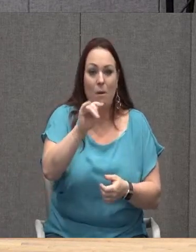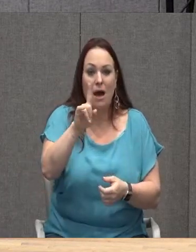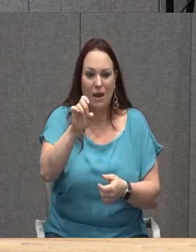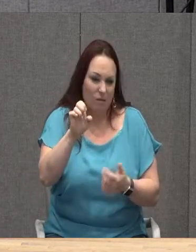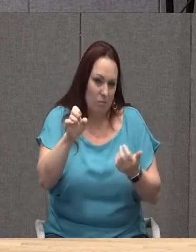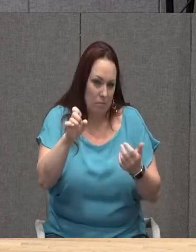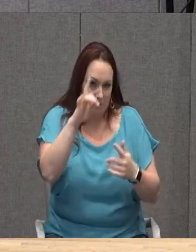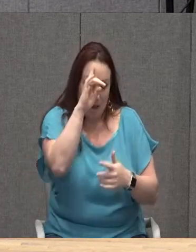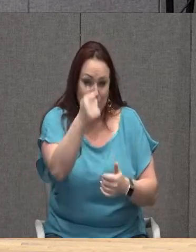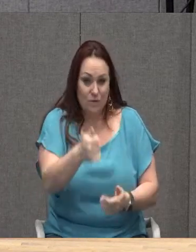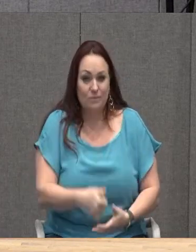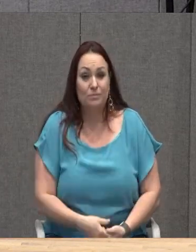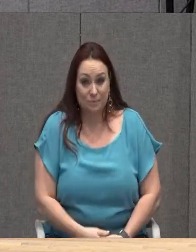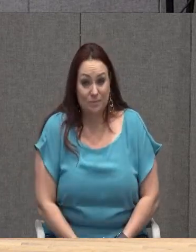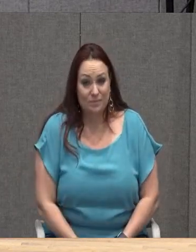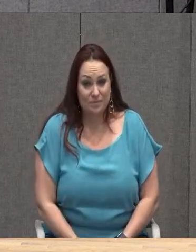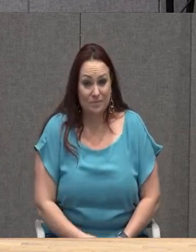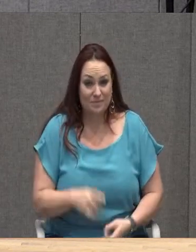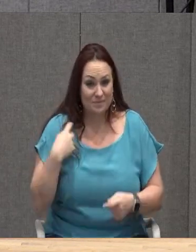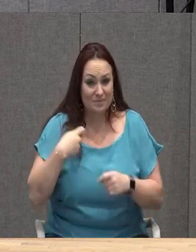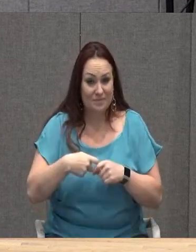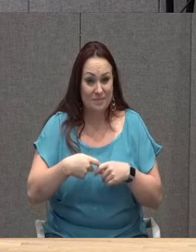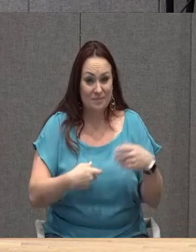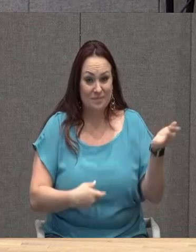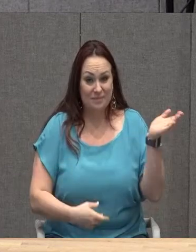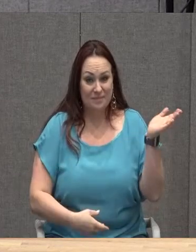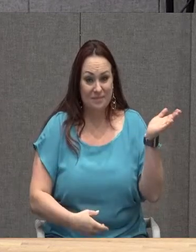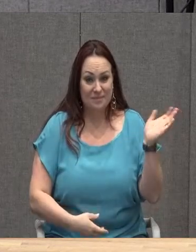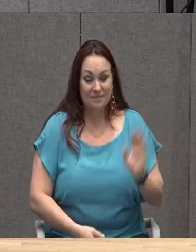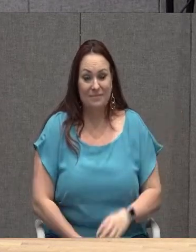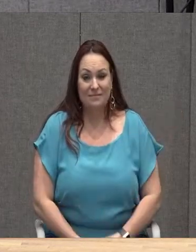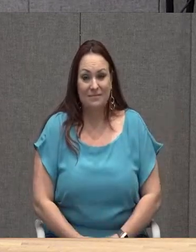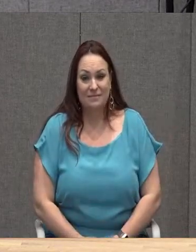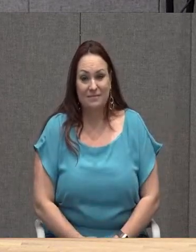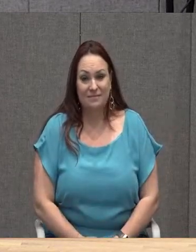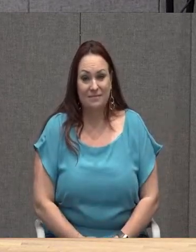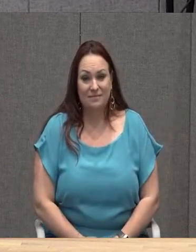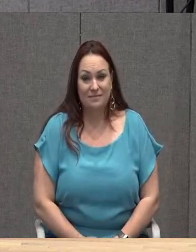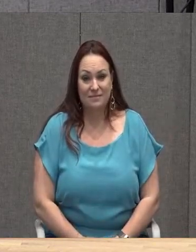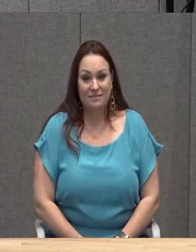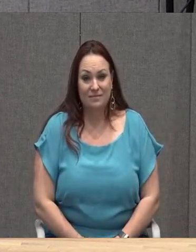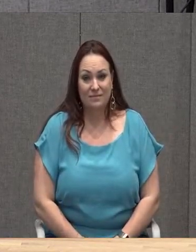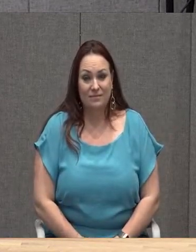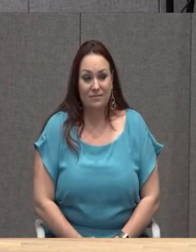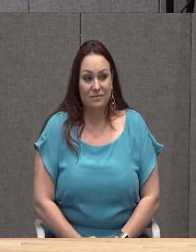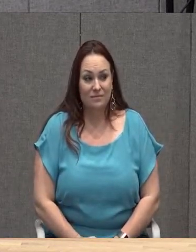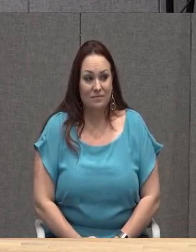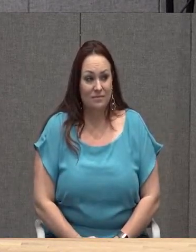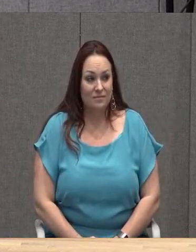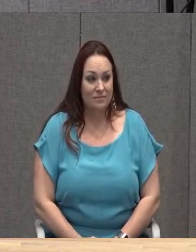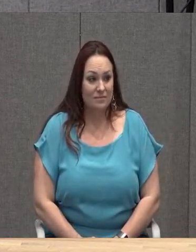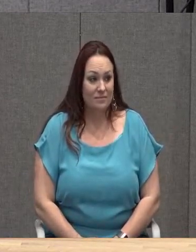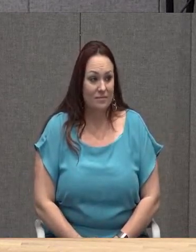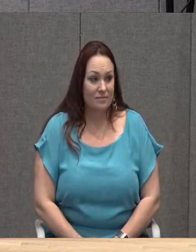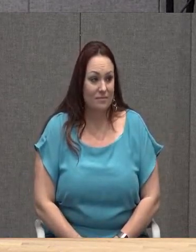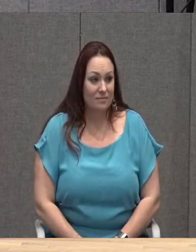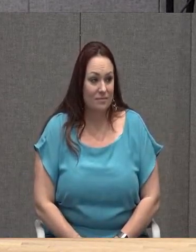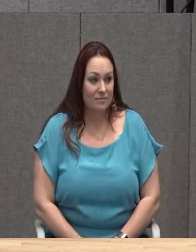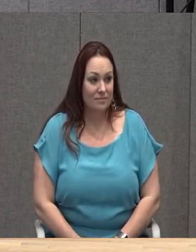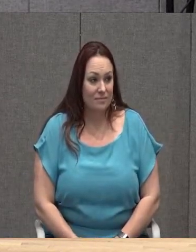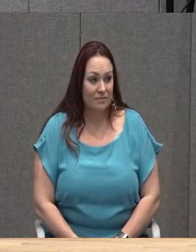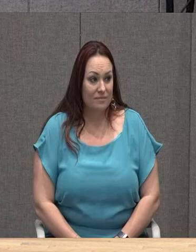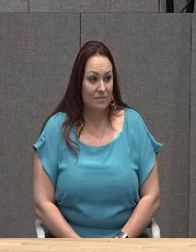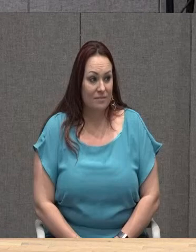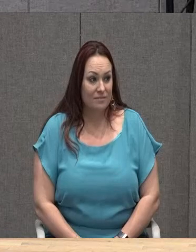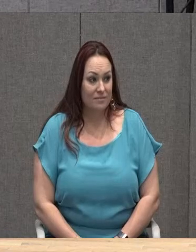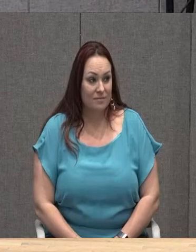30 segundos para encontrar una botella de agua, una botella de soda o un vaso también de plástico